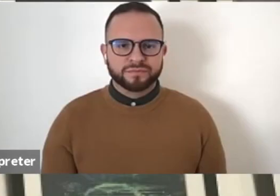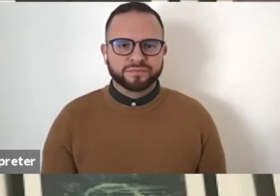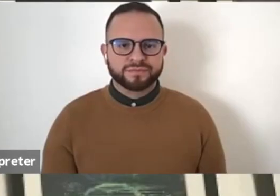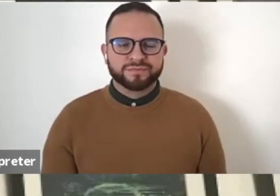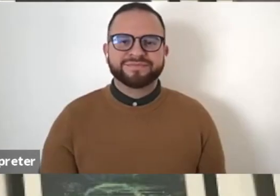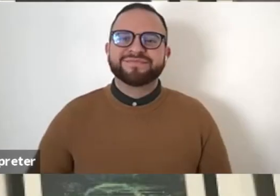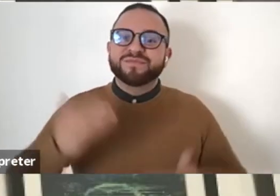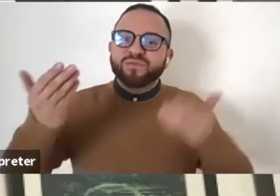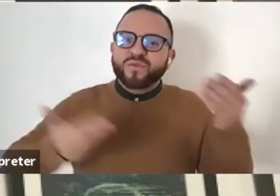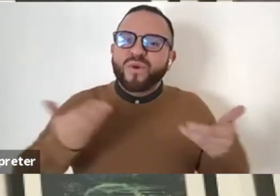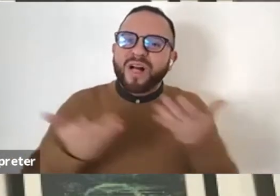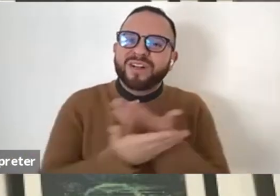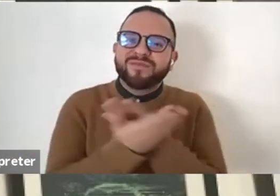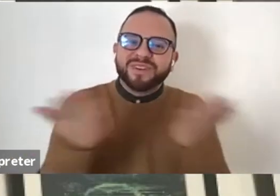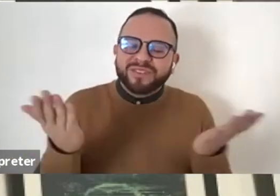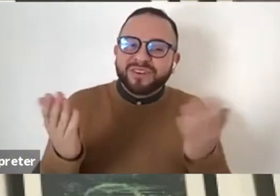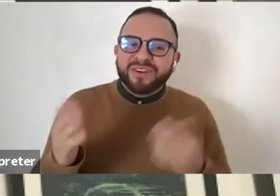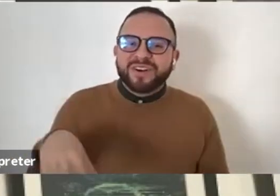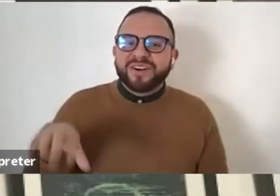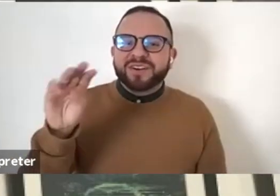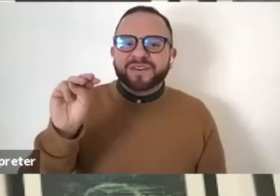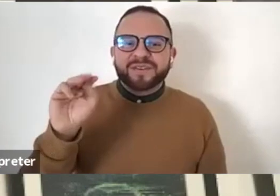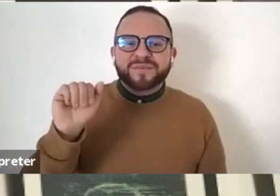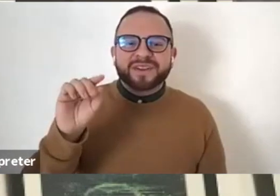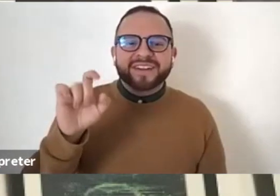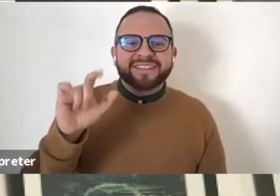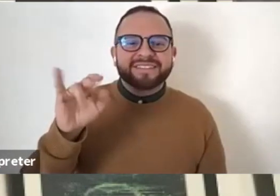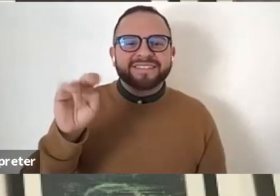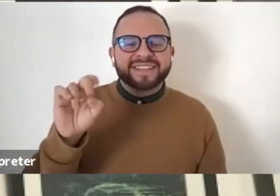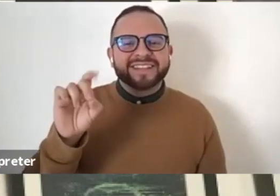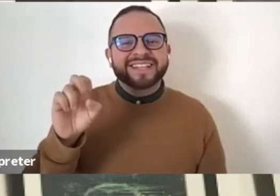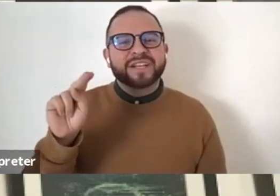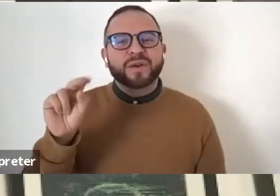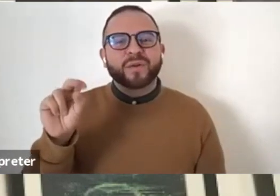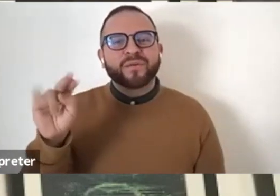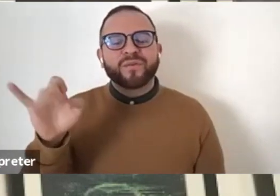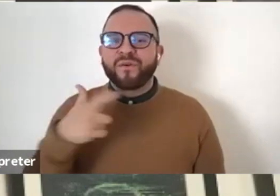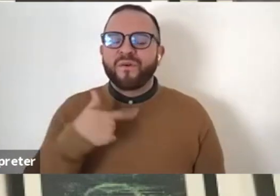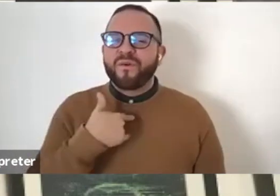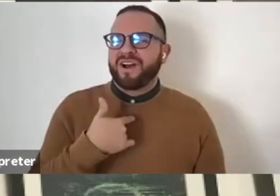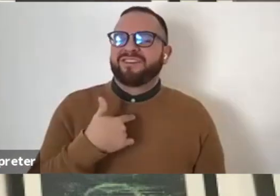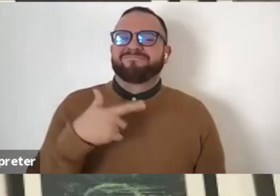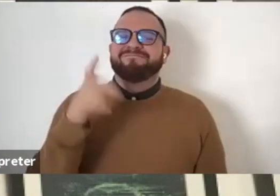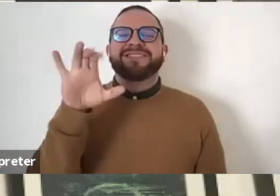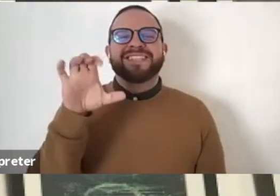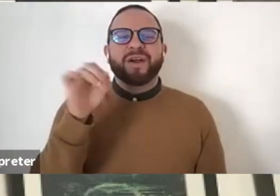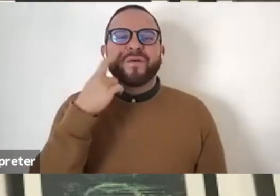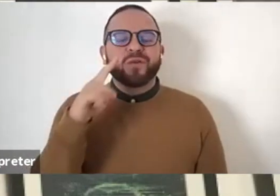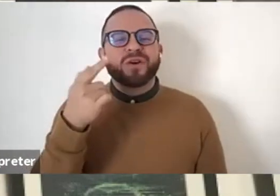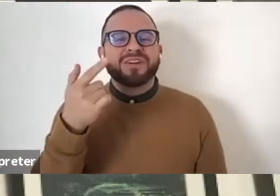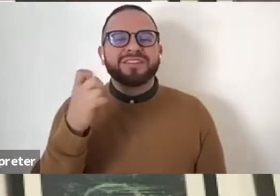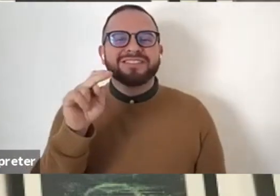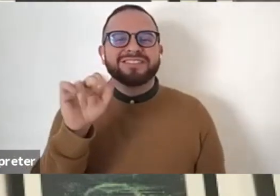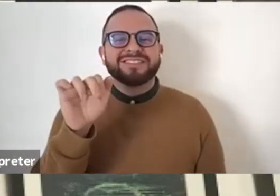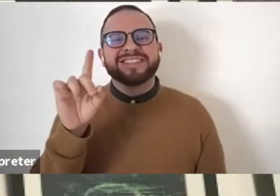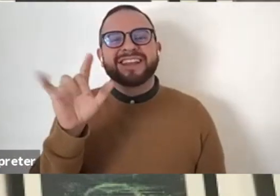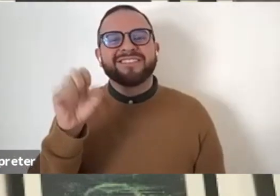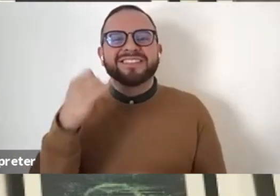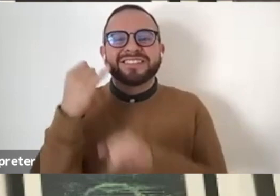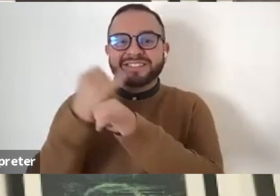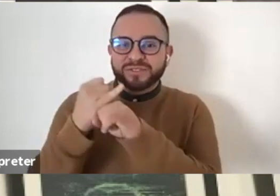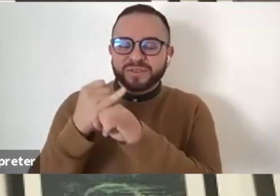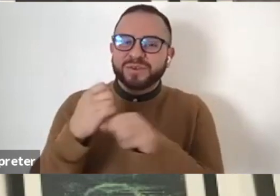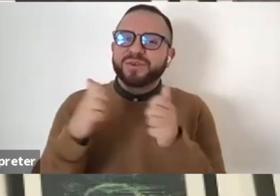Welcome, everyone. I'm Madeline Di Nonno. I have the privilege of serving as the CEO for the Institute, and with me is